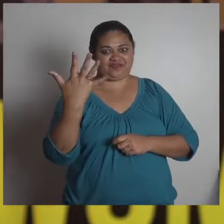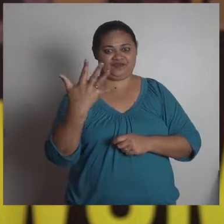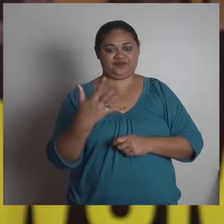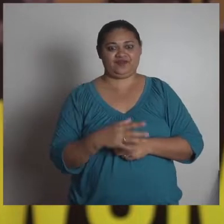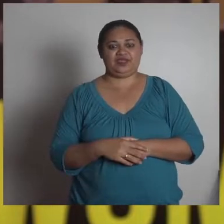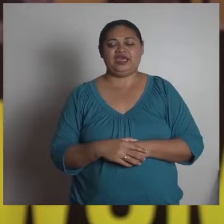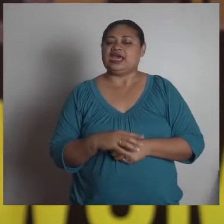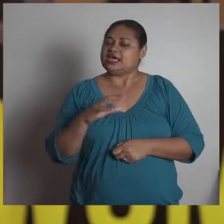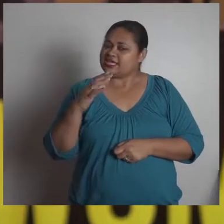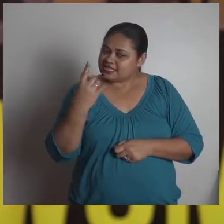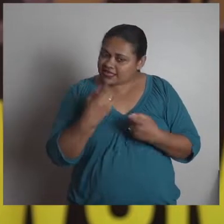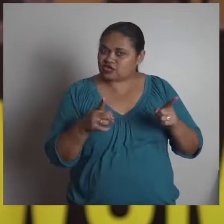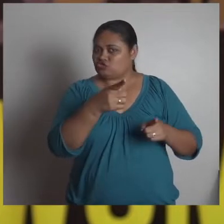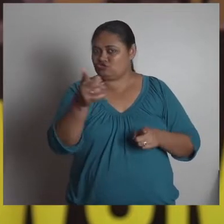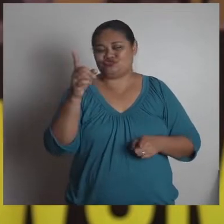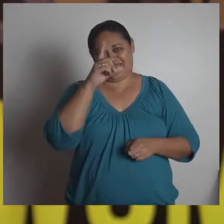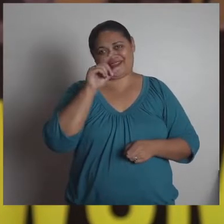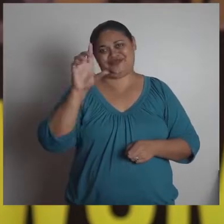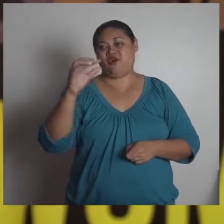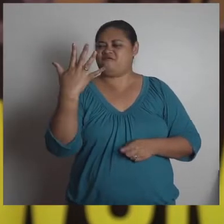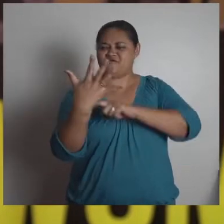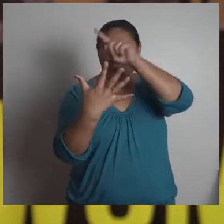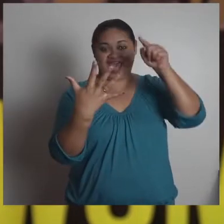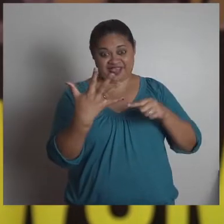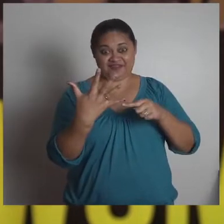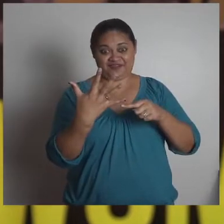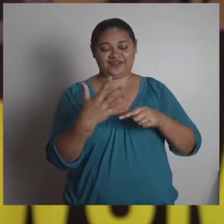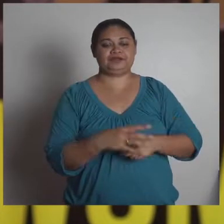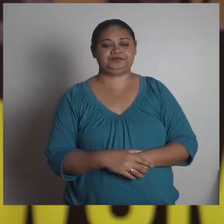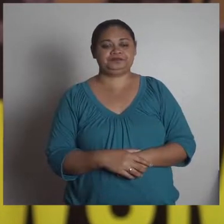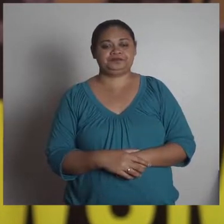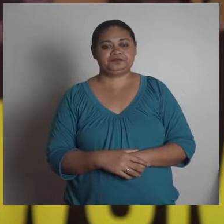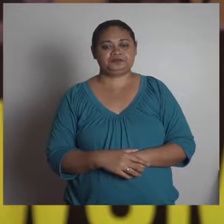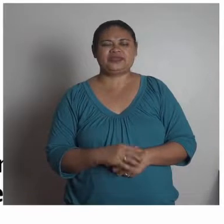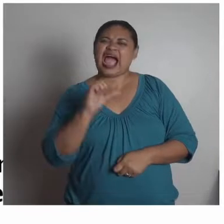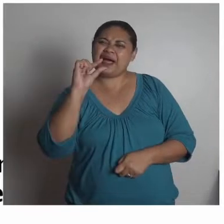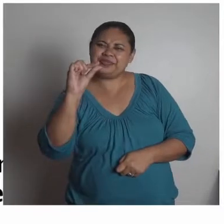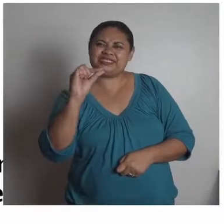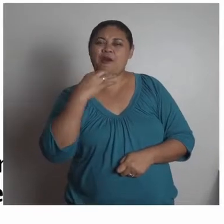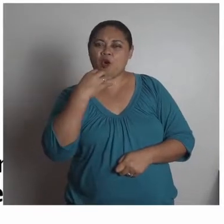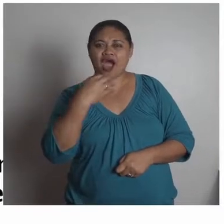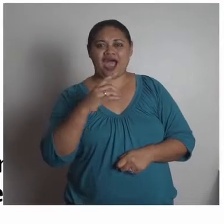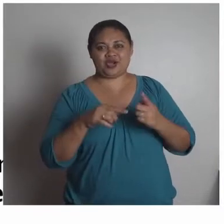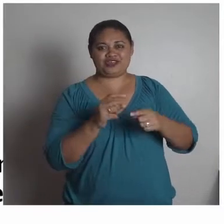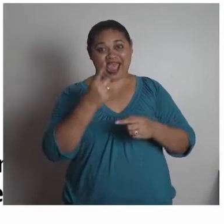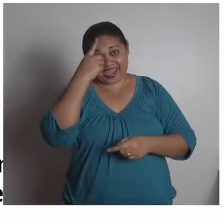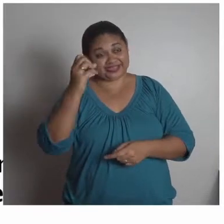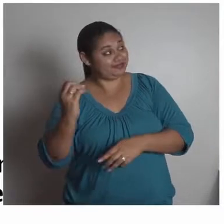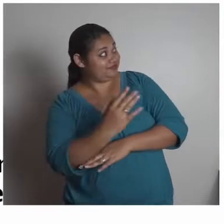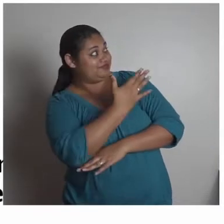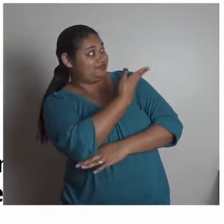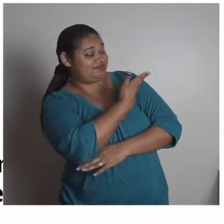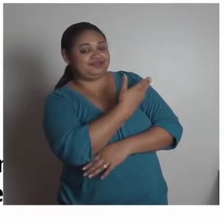shifts. So that's 5 concrete things that we can do, right? And then this is a little